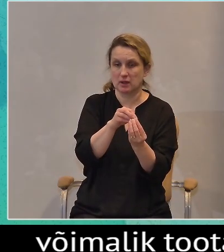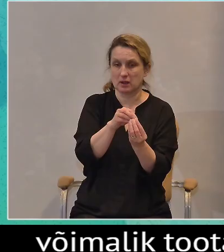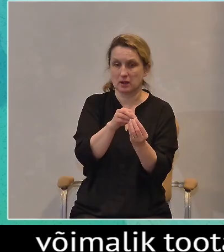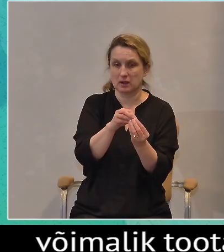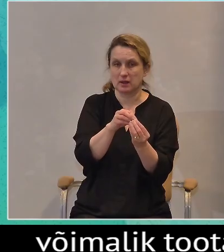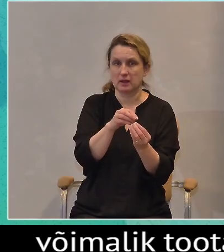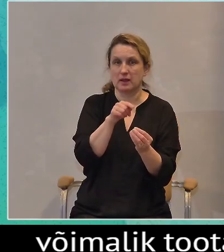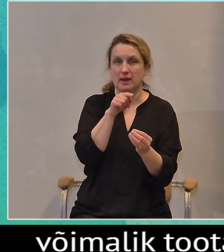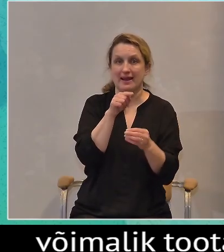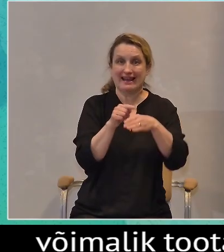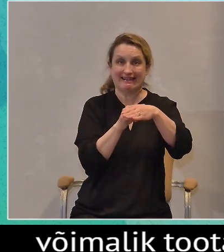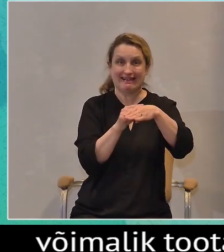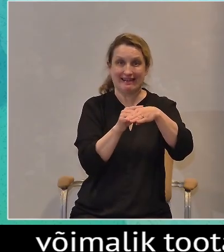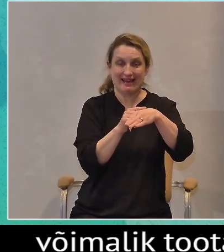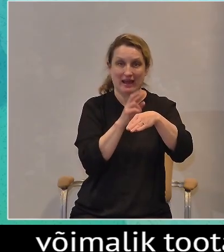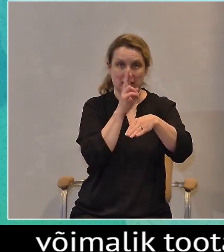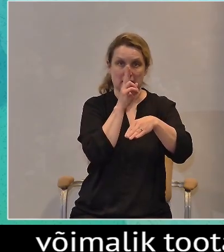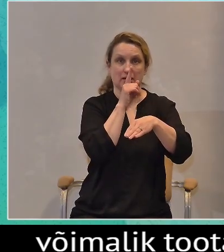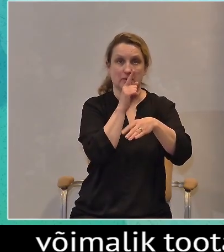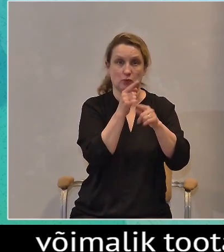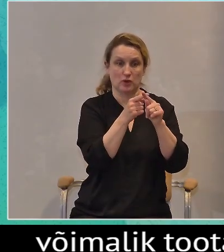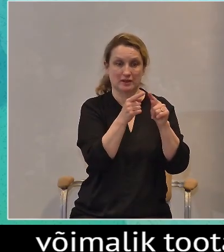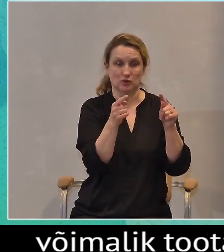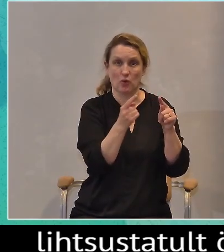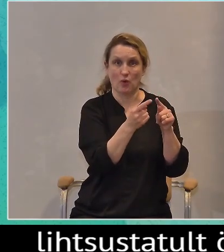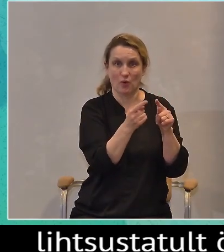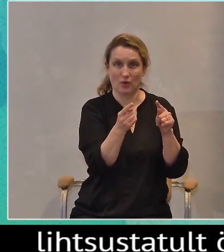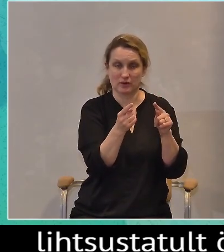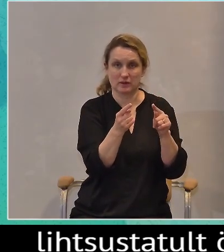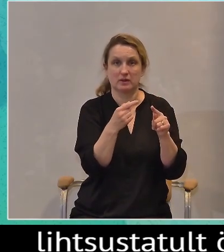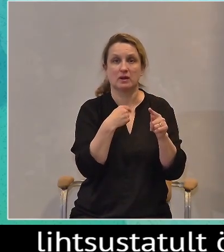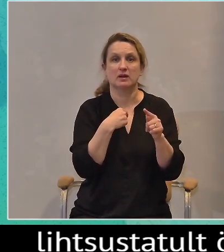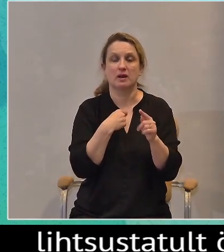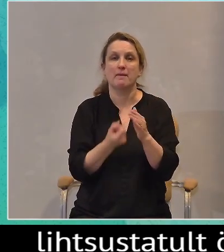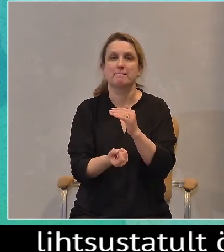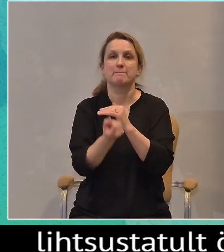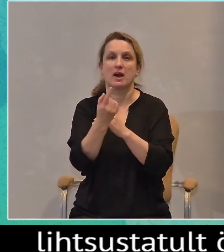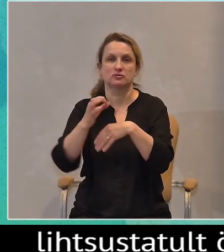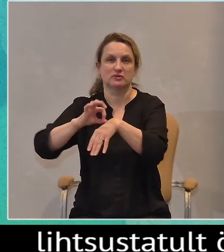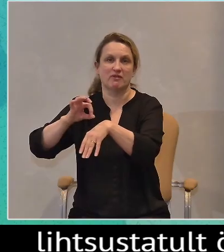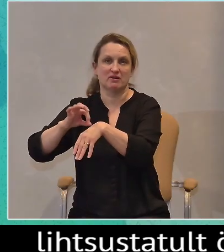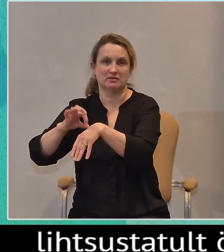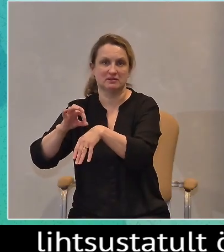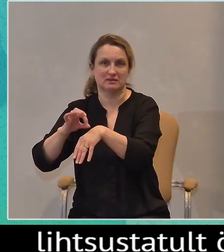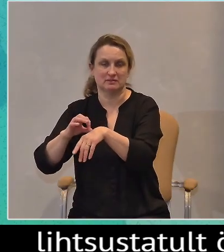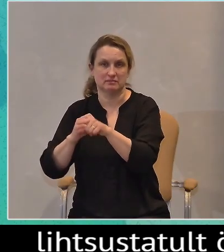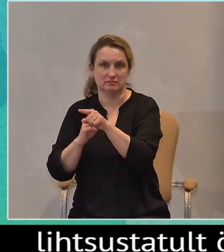research was released showing that mutations in one allele of the TCF4 gene